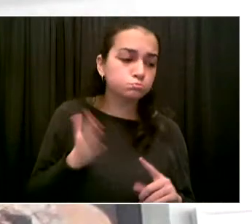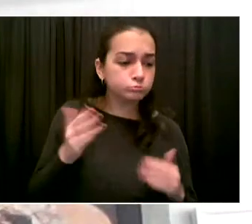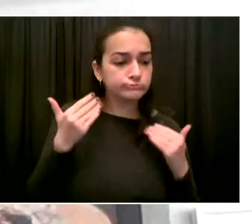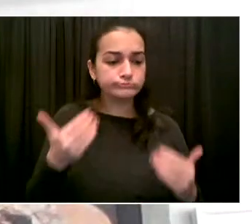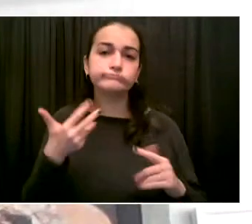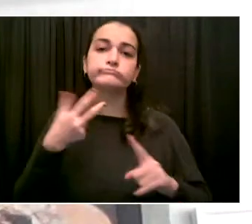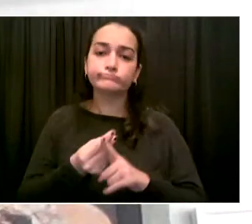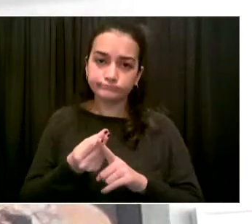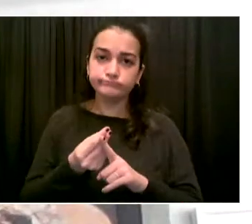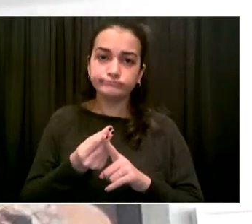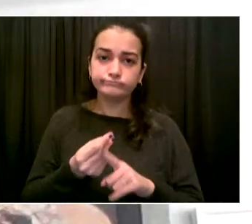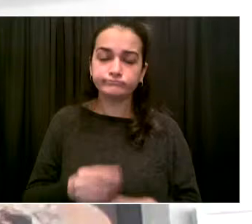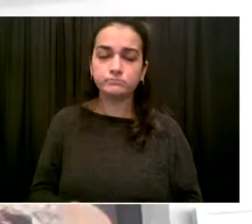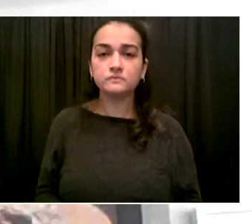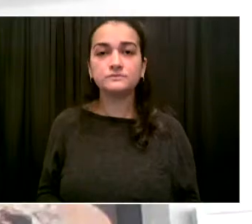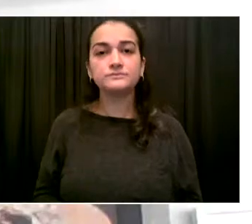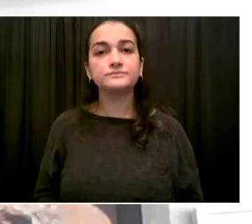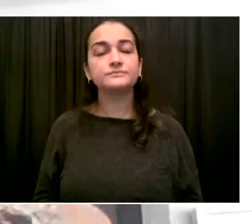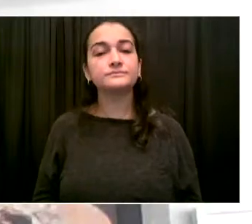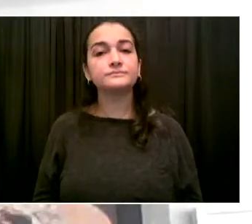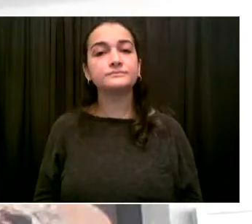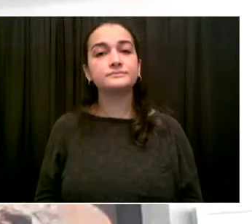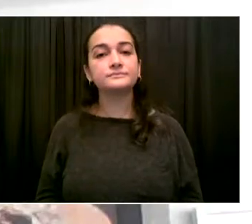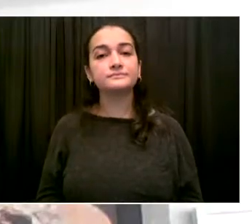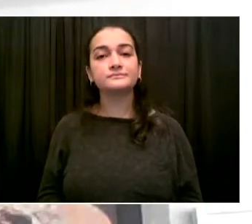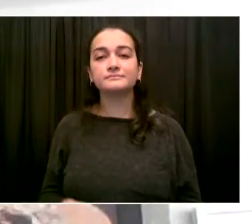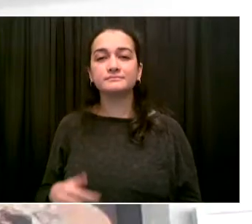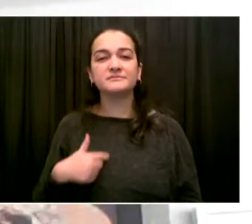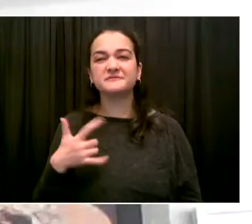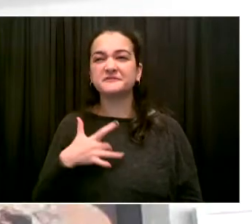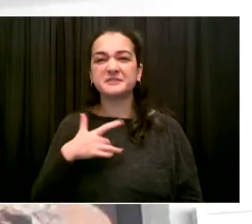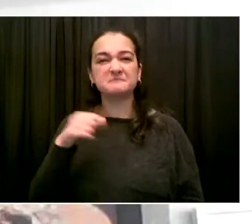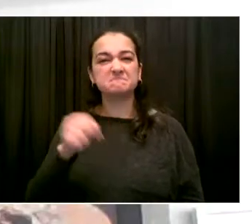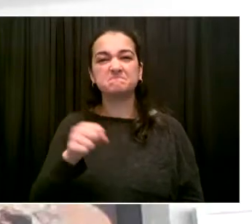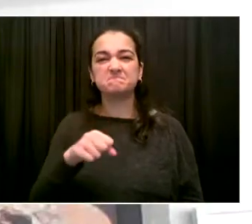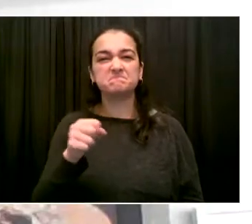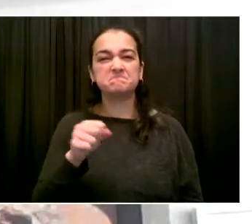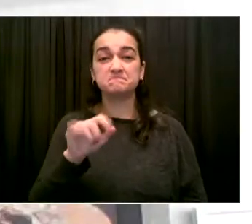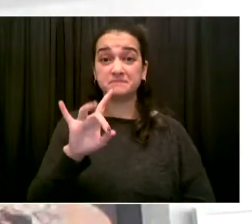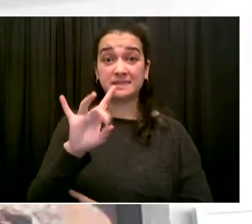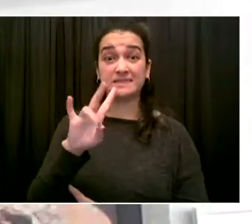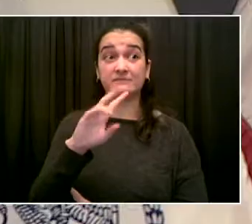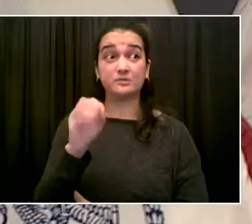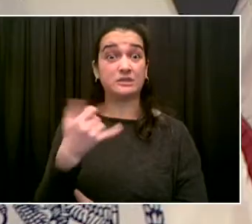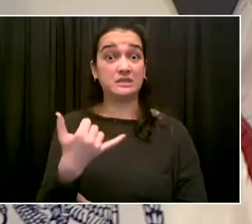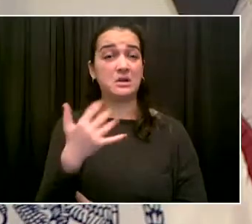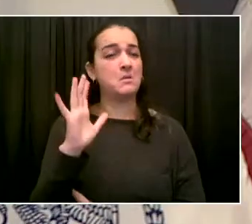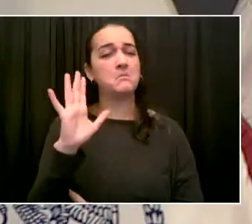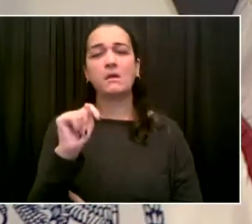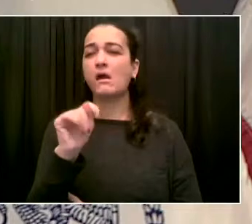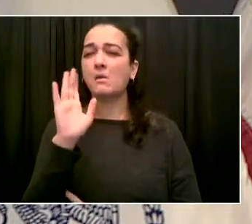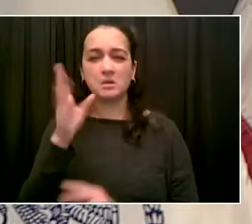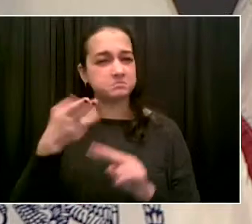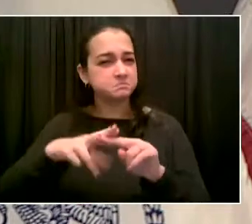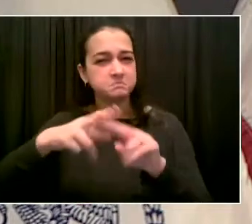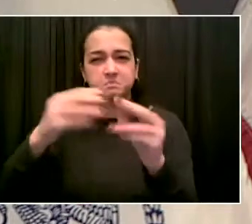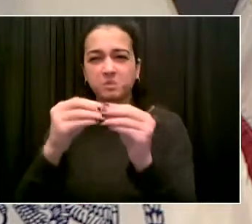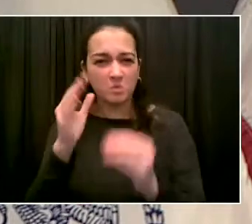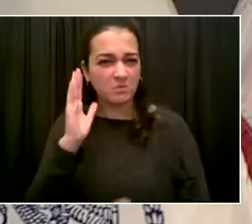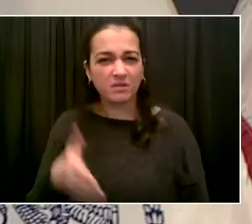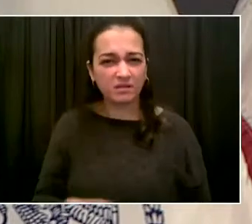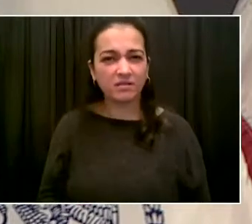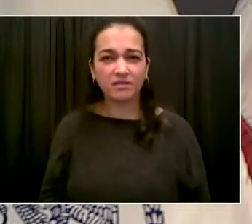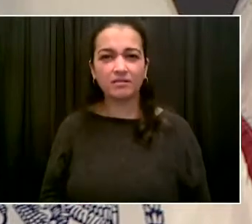success, you're going to see those numbers in the reluctant areas really grow. Thank you, sir. I agree with that 100%, Doctor. And